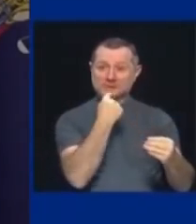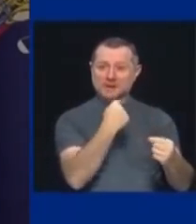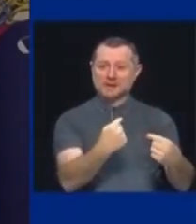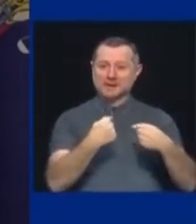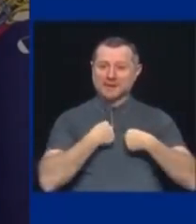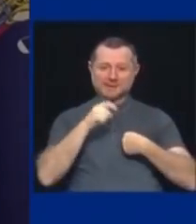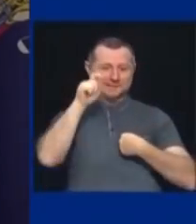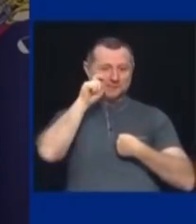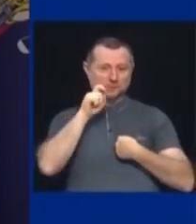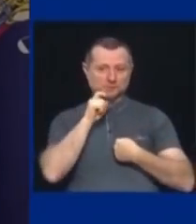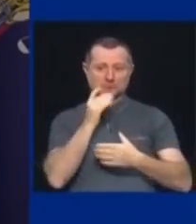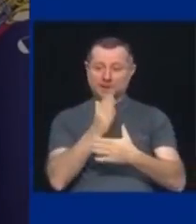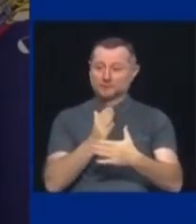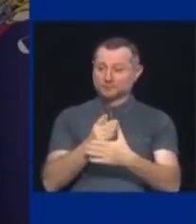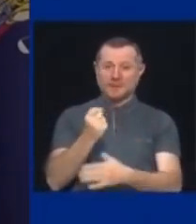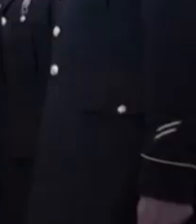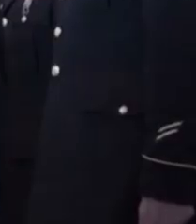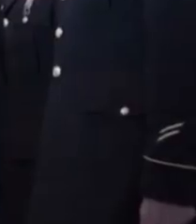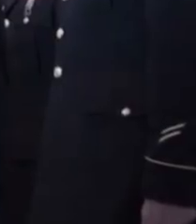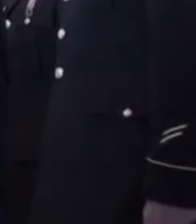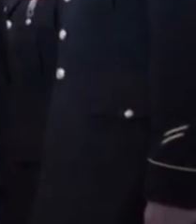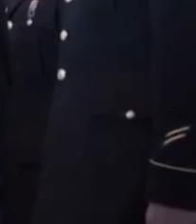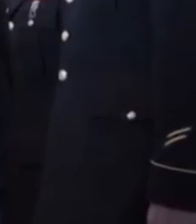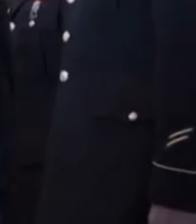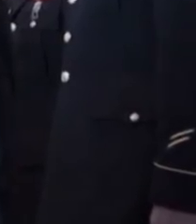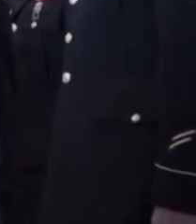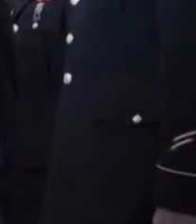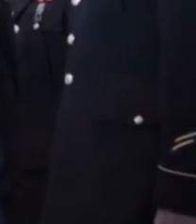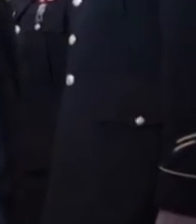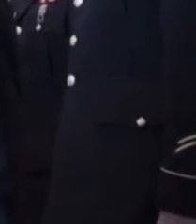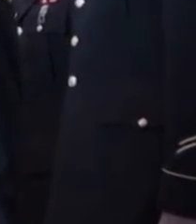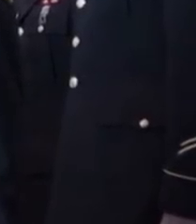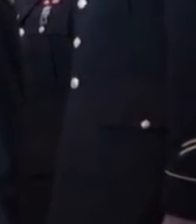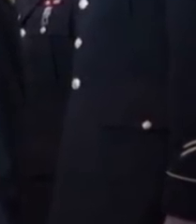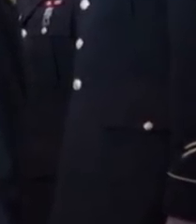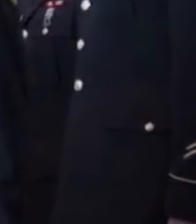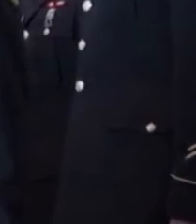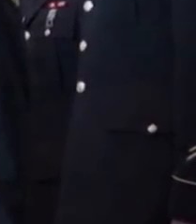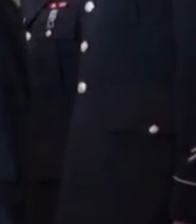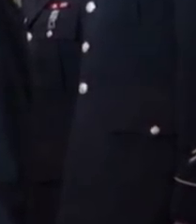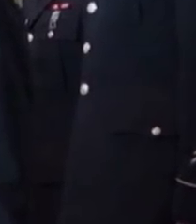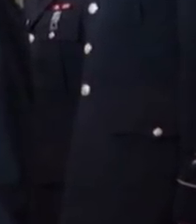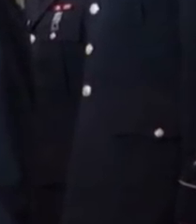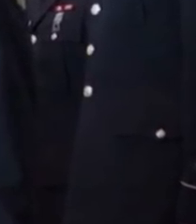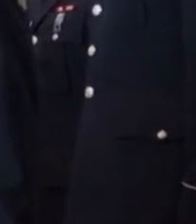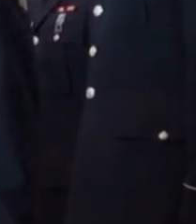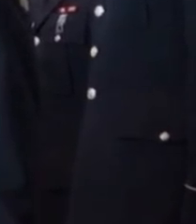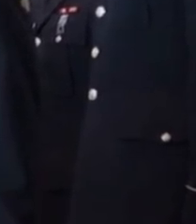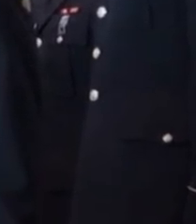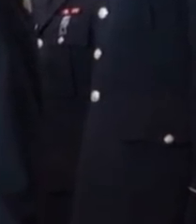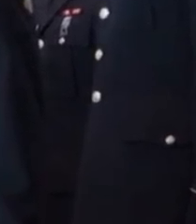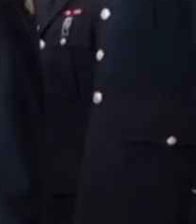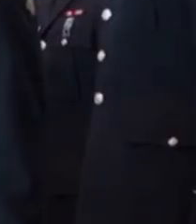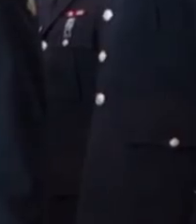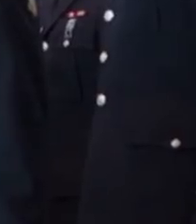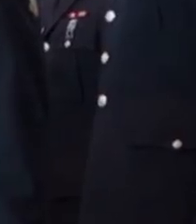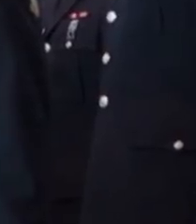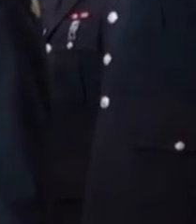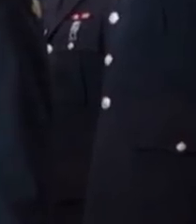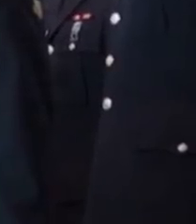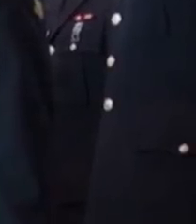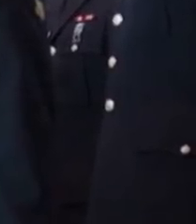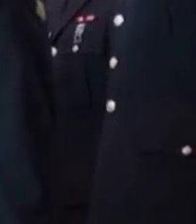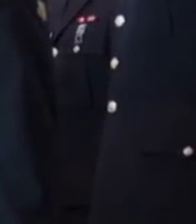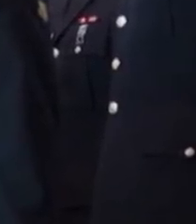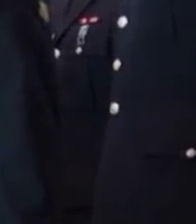law. New York Lieutenant Governor Kathy Hochul will take over in 2 weeks, becoming New York's first woman